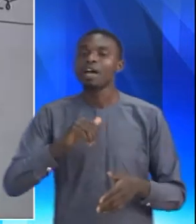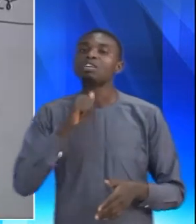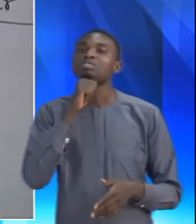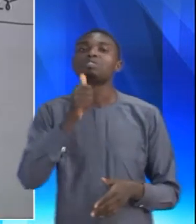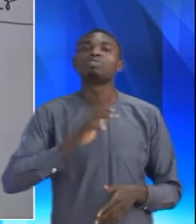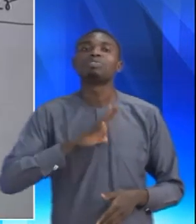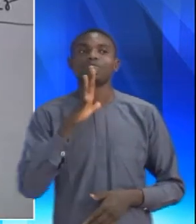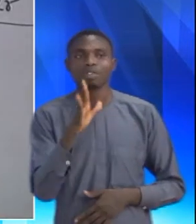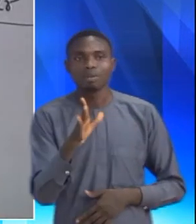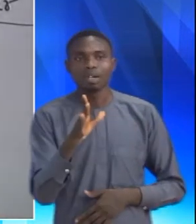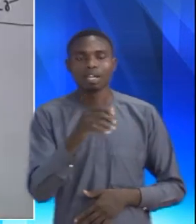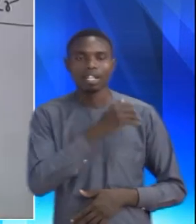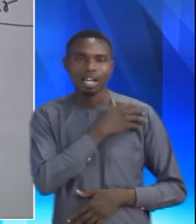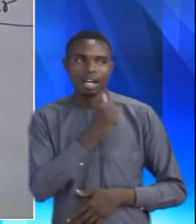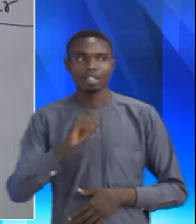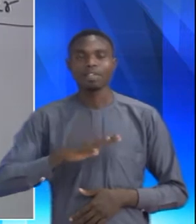These are the major type of